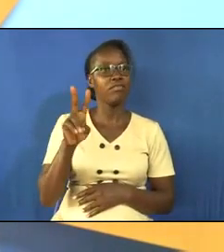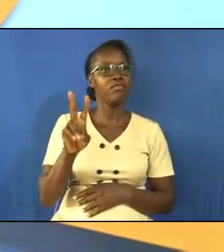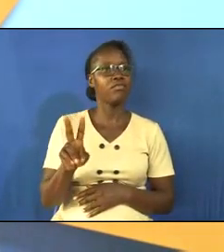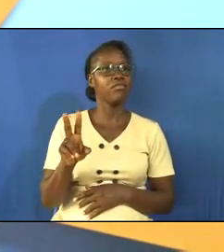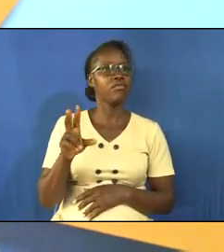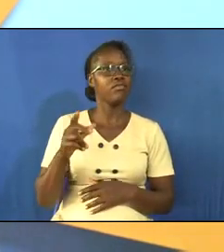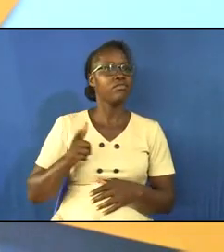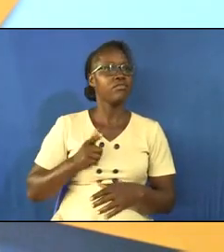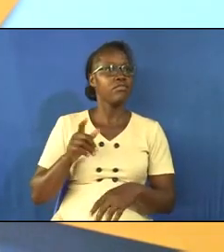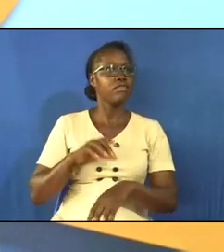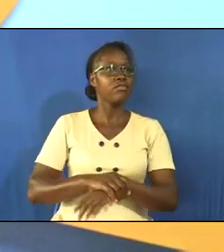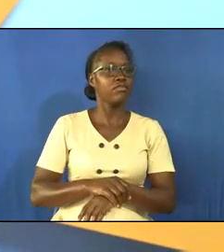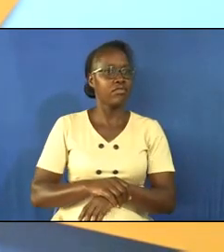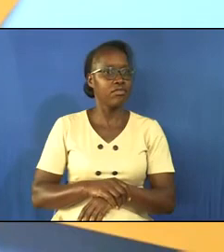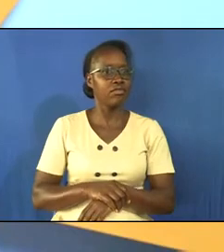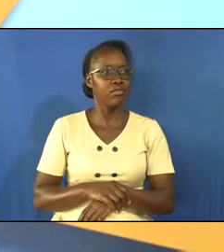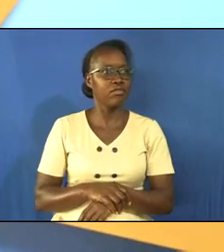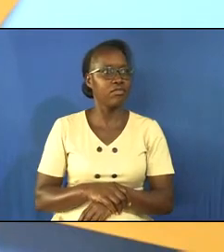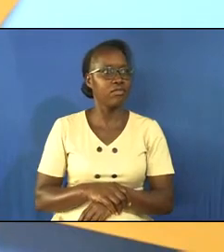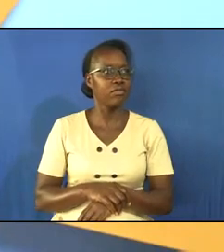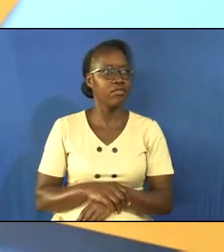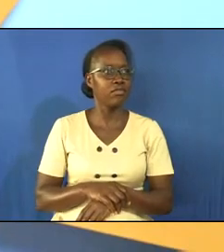acquired. Then